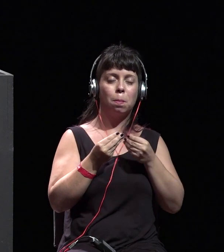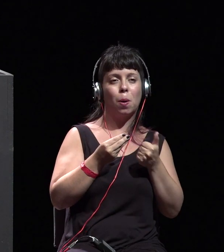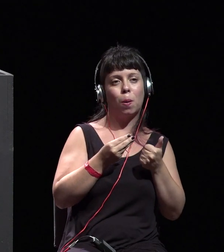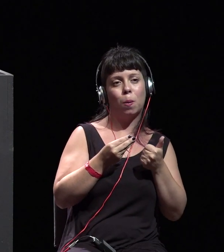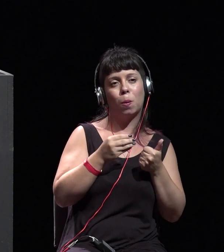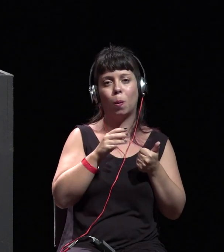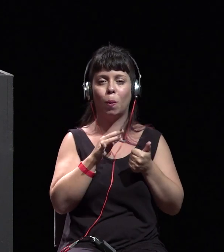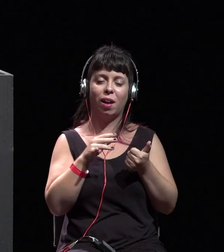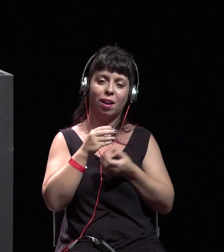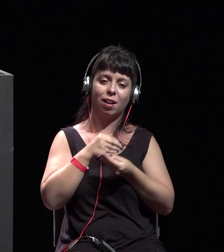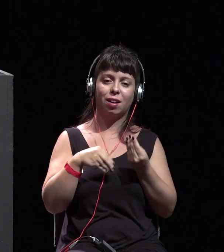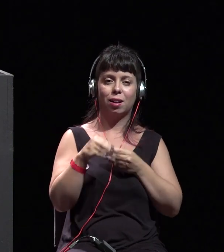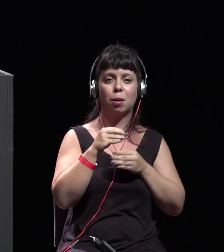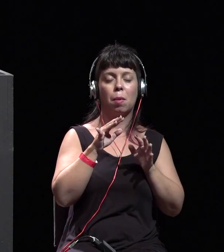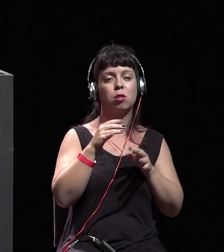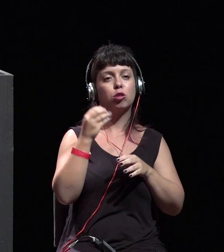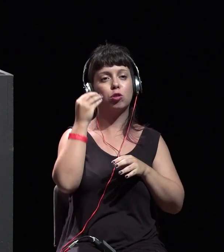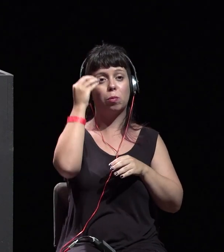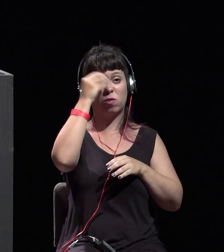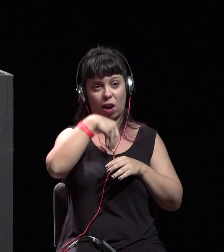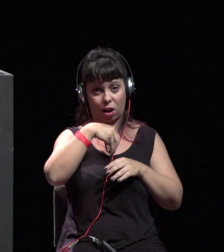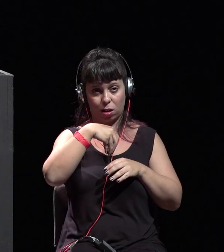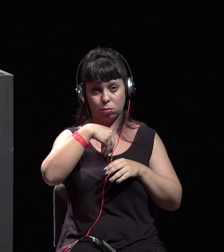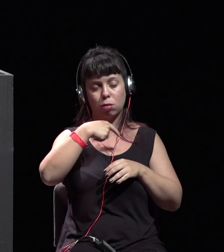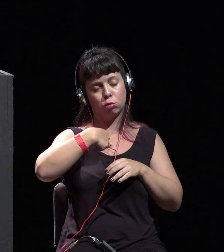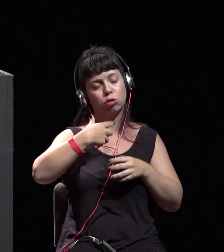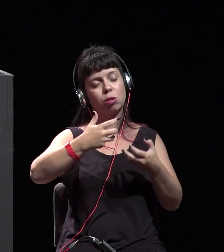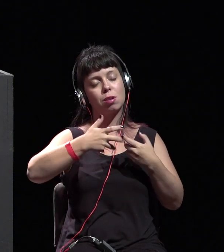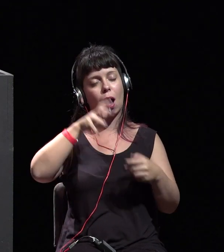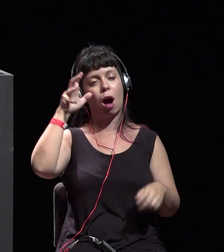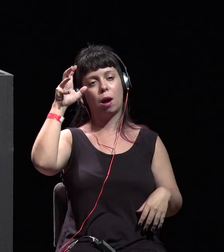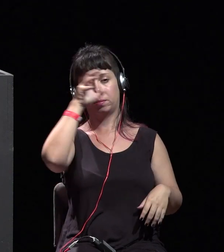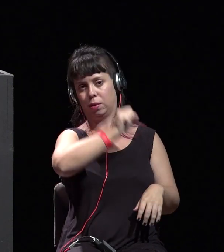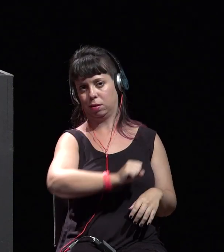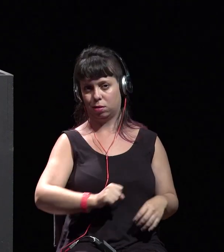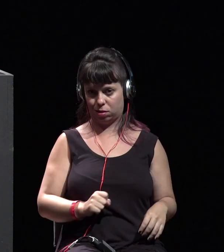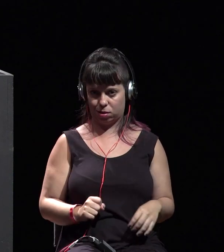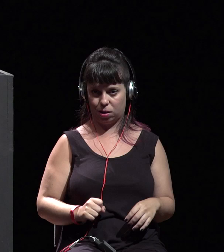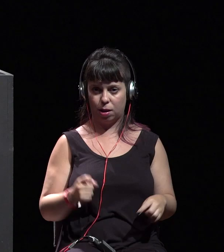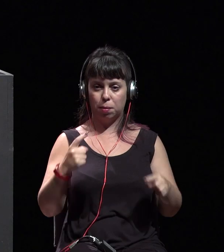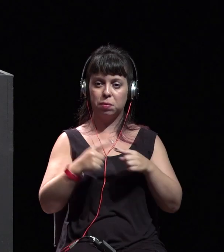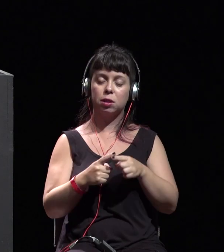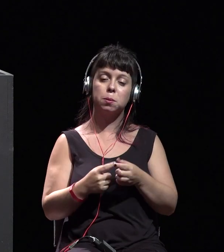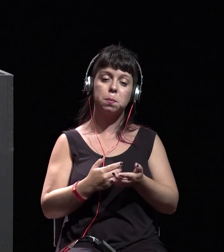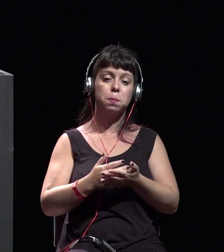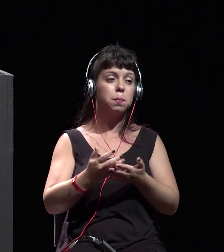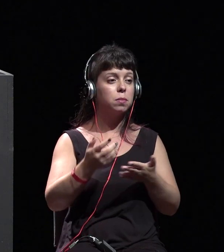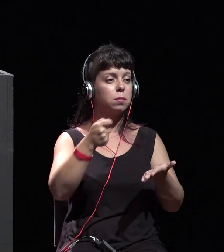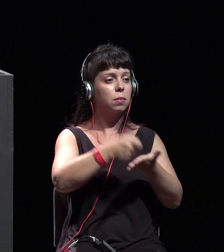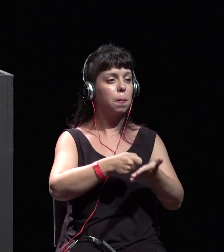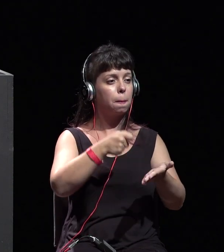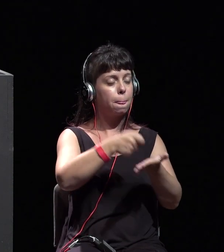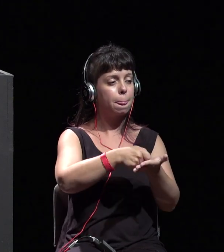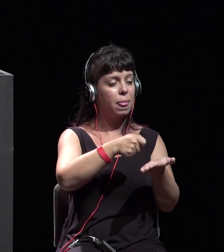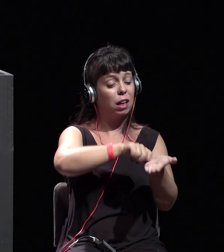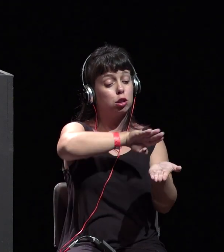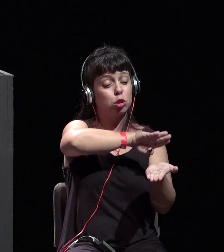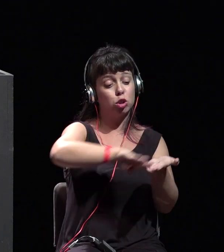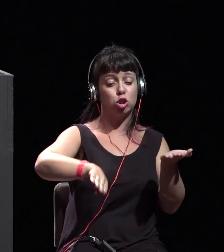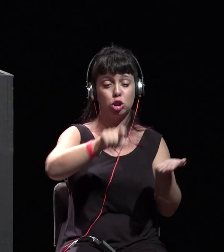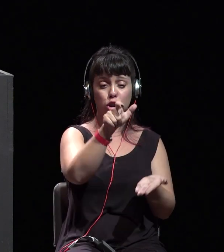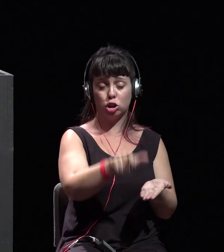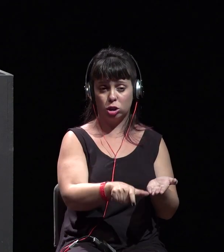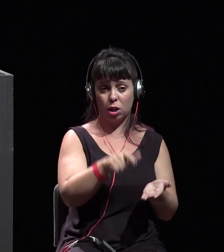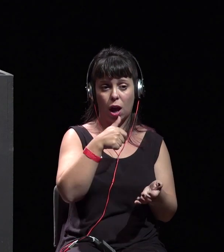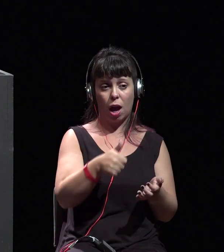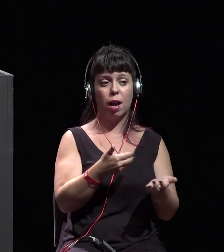to remove Kanders has been both a platform for movement building and a gateway to effect deeper changes in the power relations of art